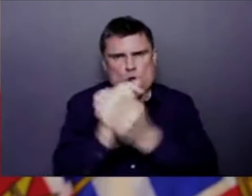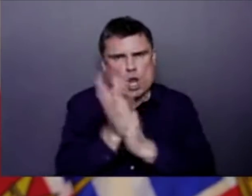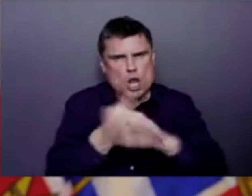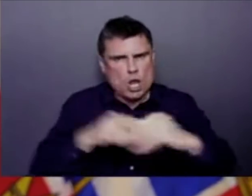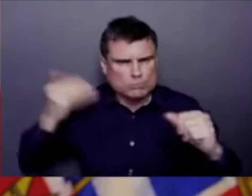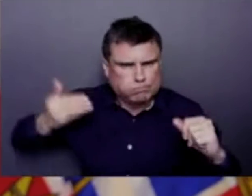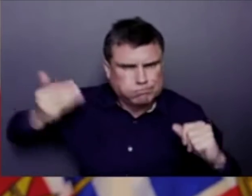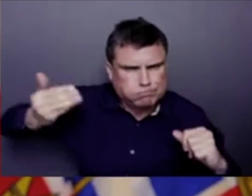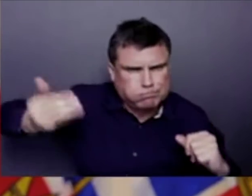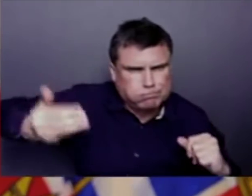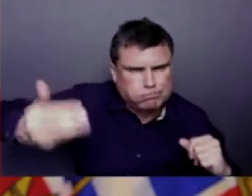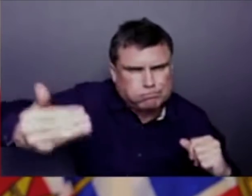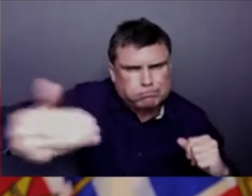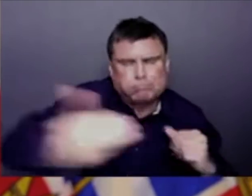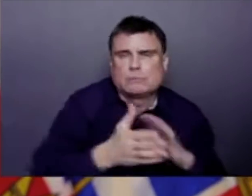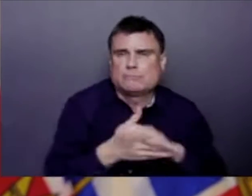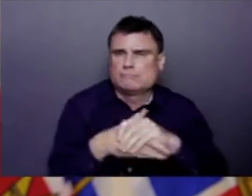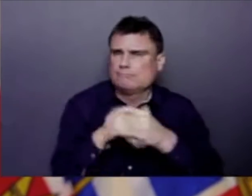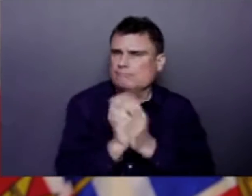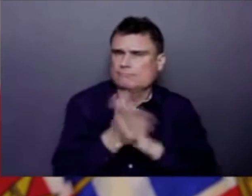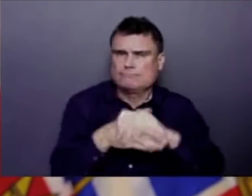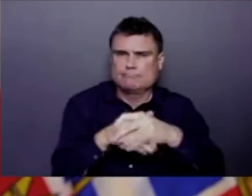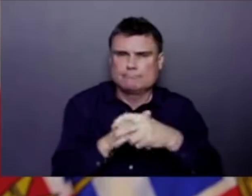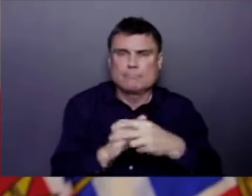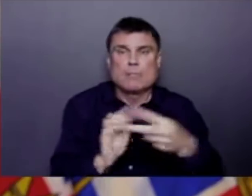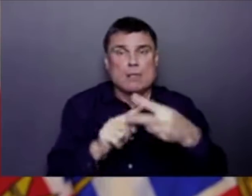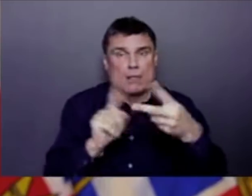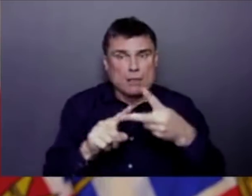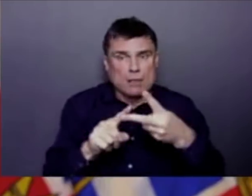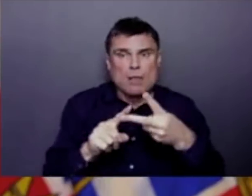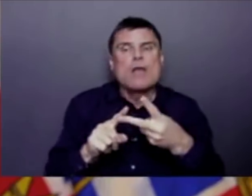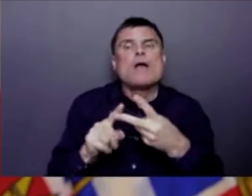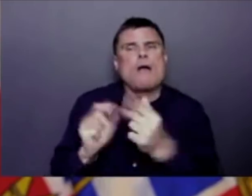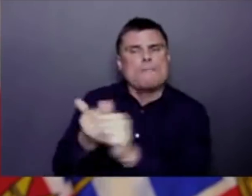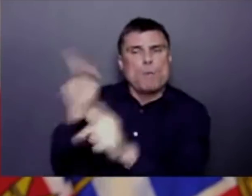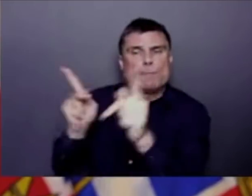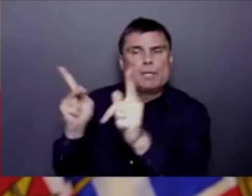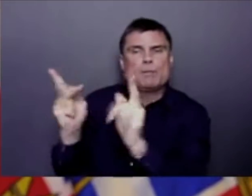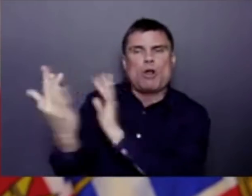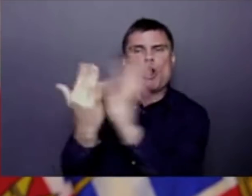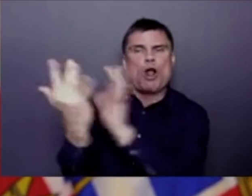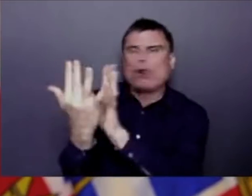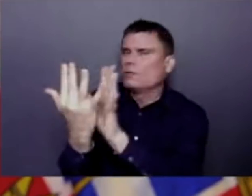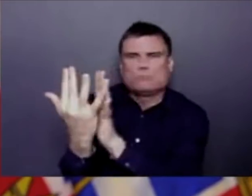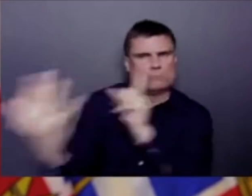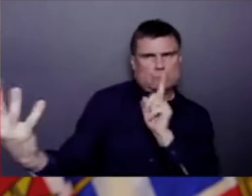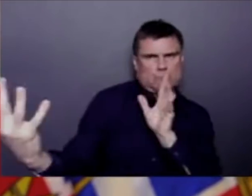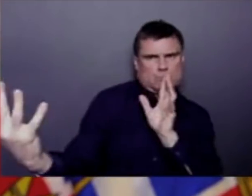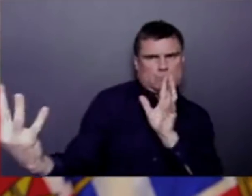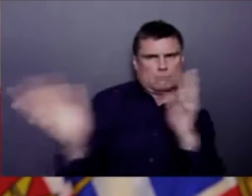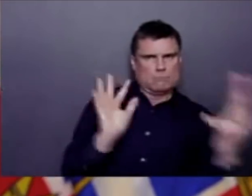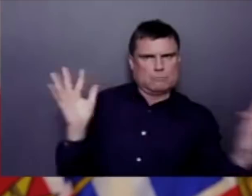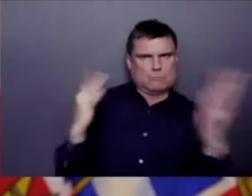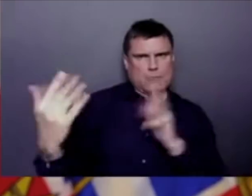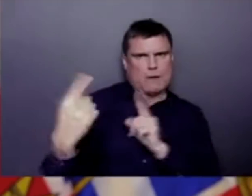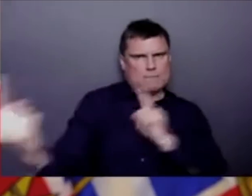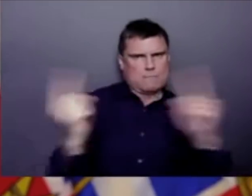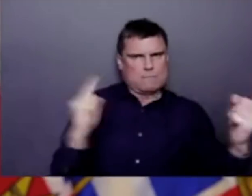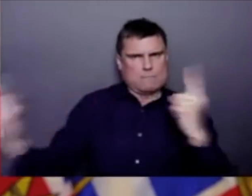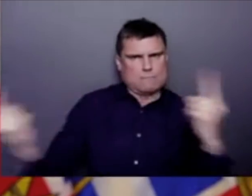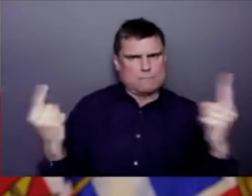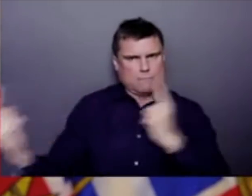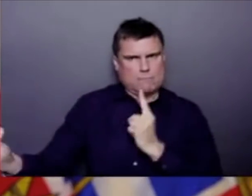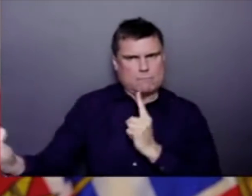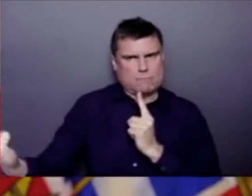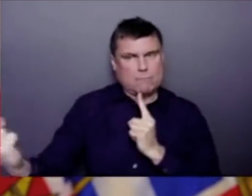in isolation if we have been around somebody who has COVID-19, that we wear masks and keep our physical